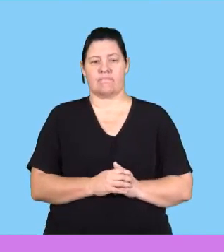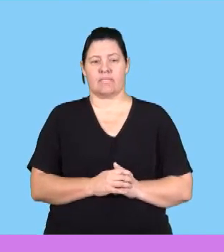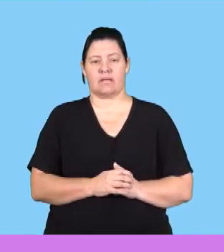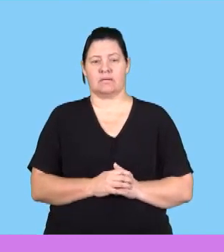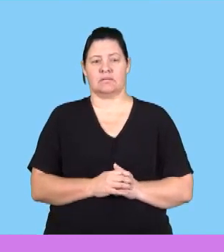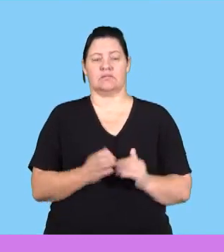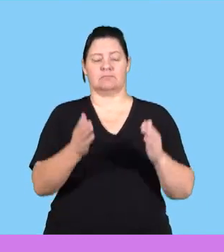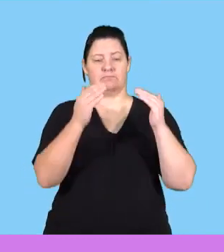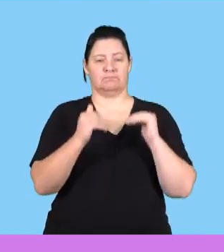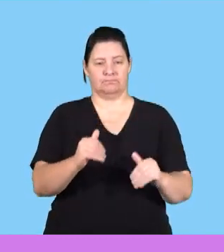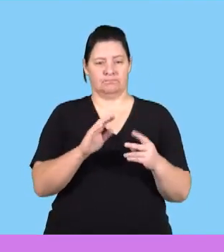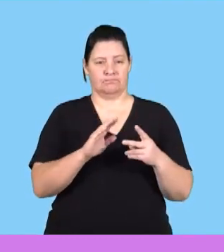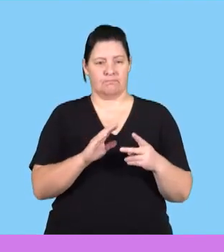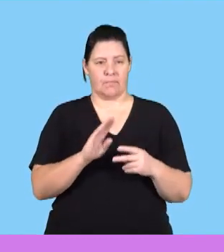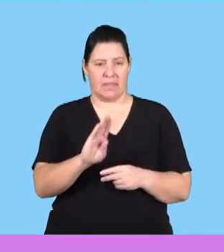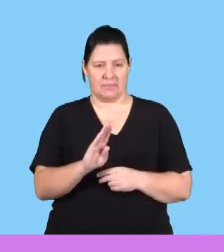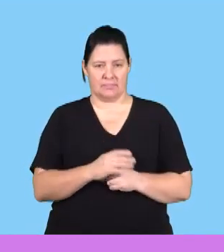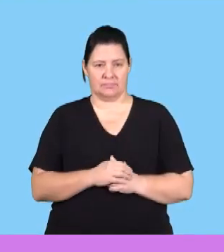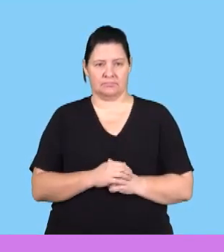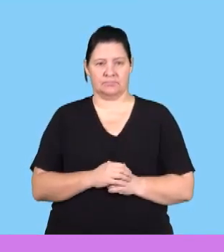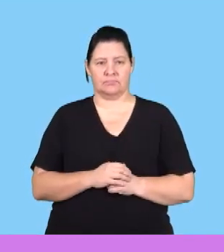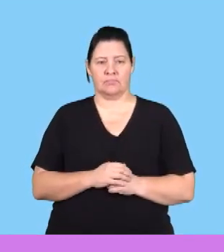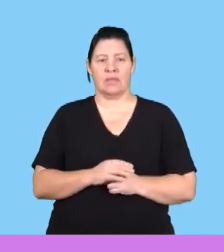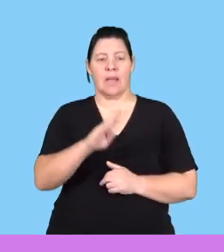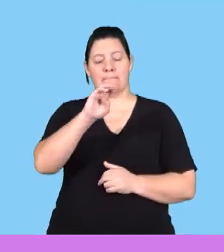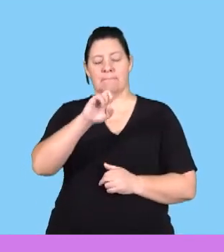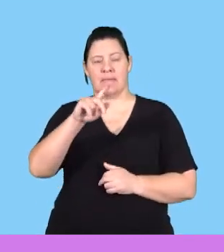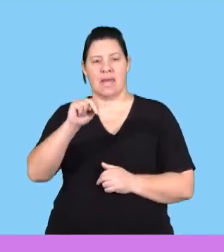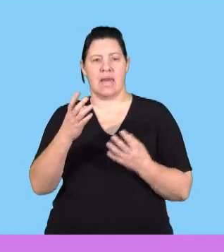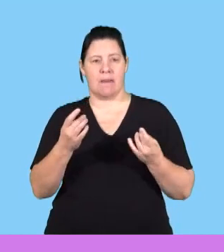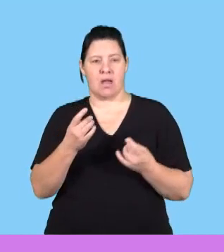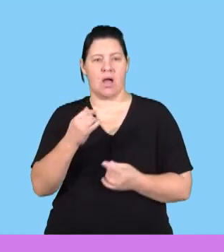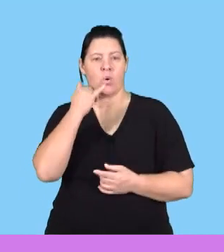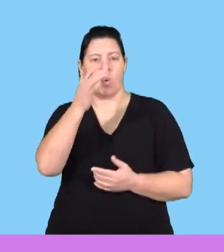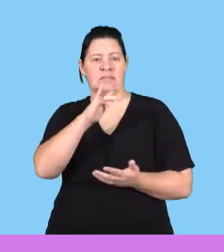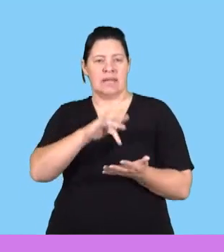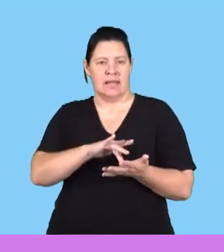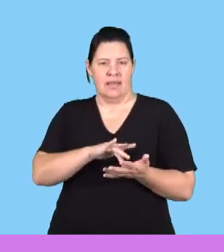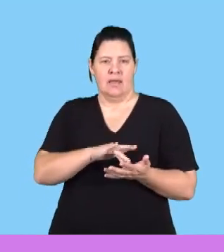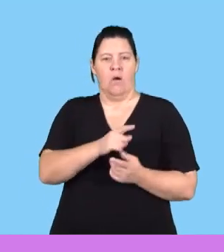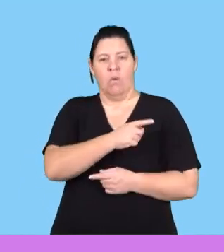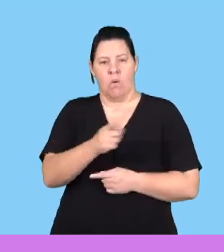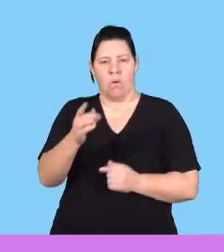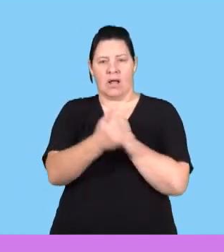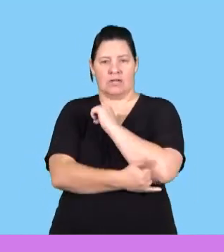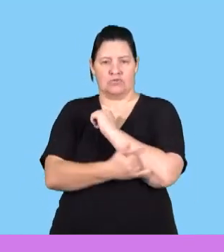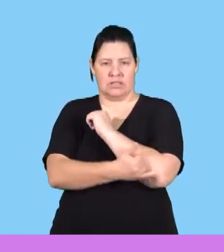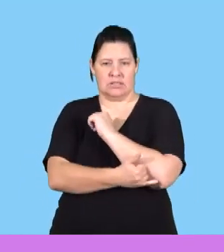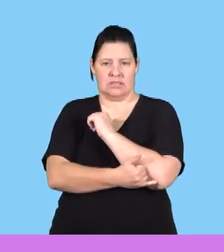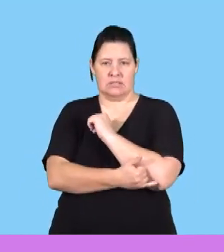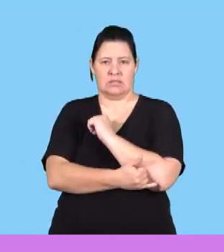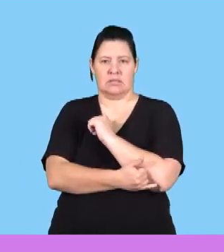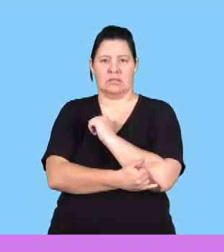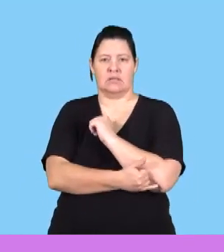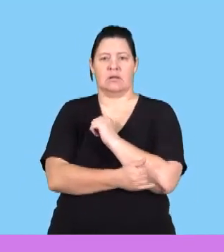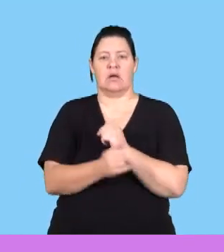whole numbers only. Right, moving now to number B. It says the mean number of call center agents across the